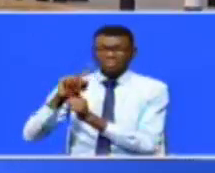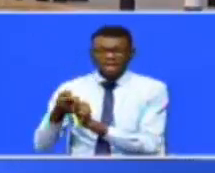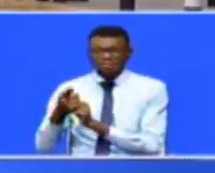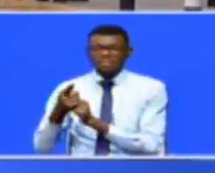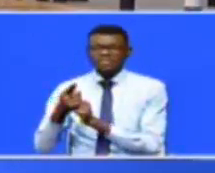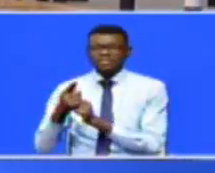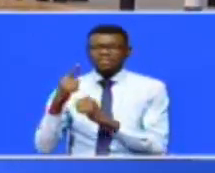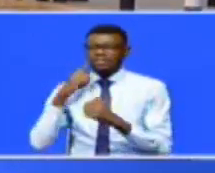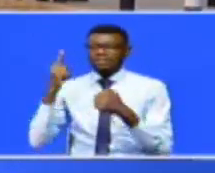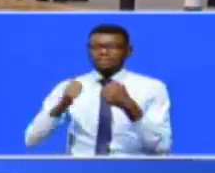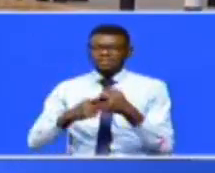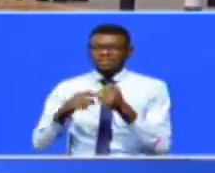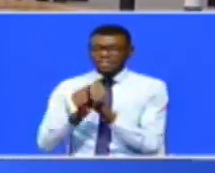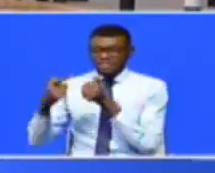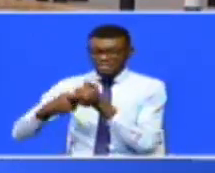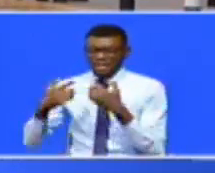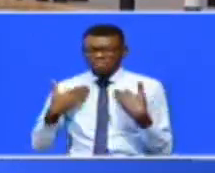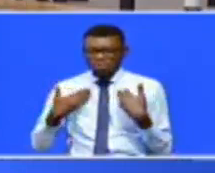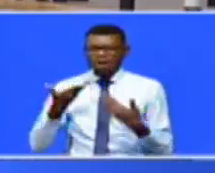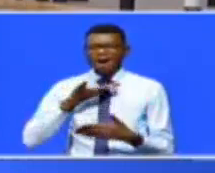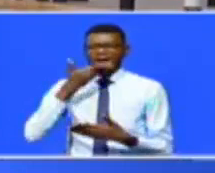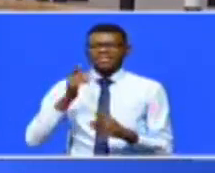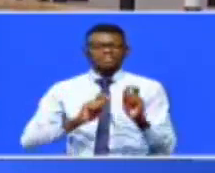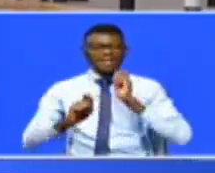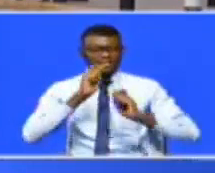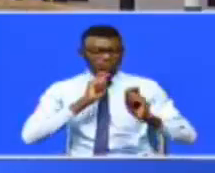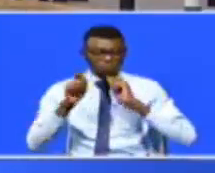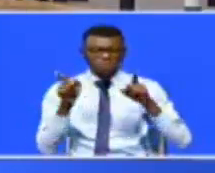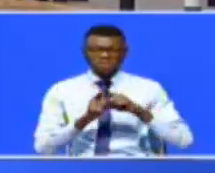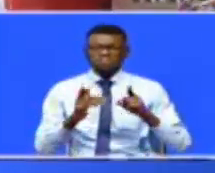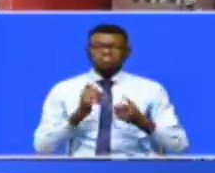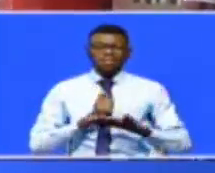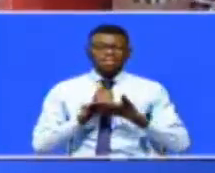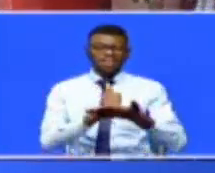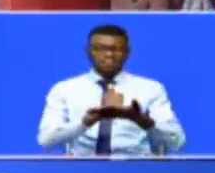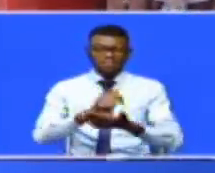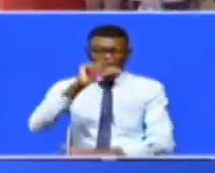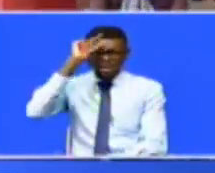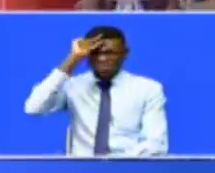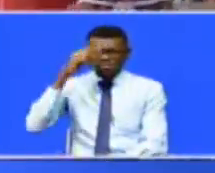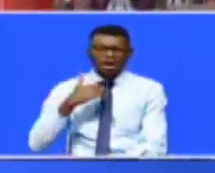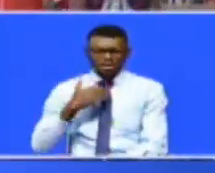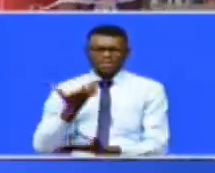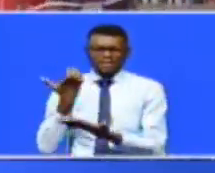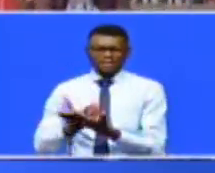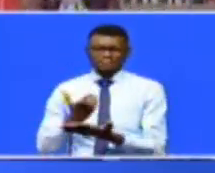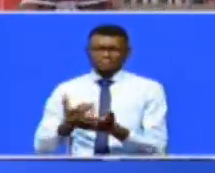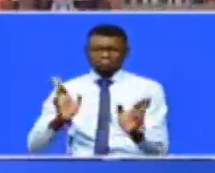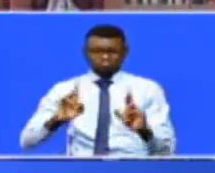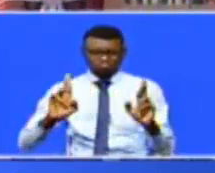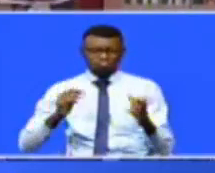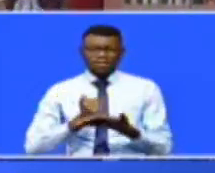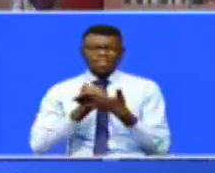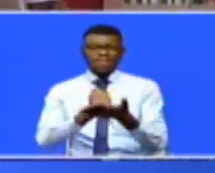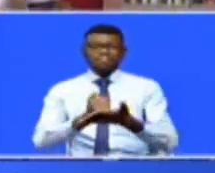14,616 total interviewed persons' responses and will help the government come up with further evidence-based measures to cushion